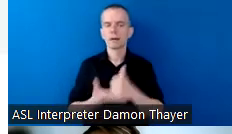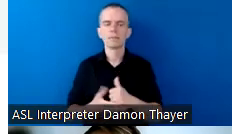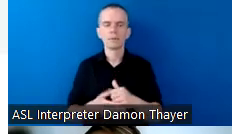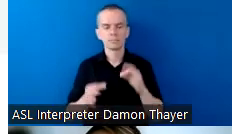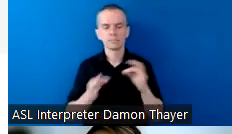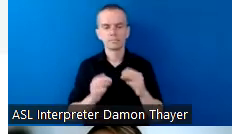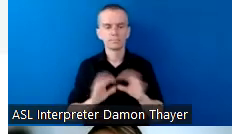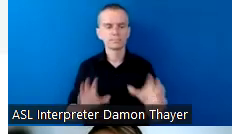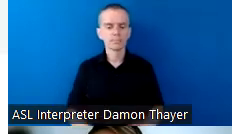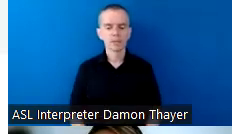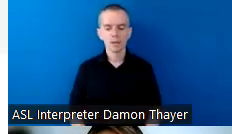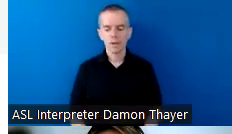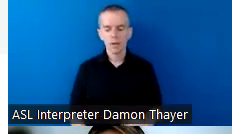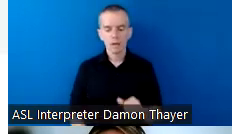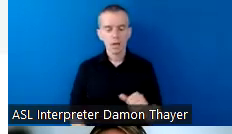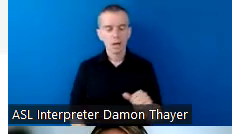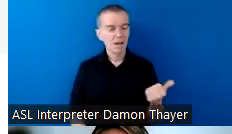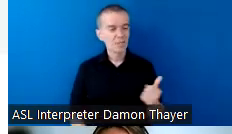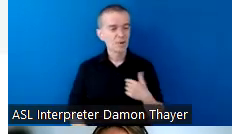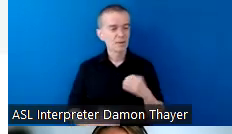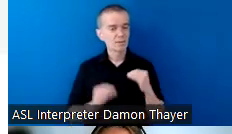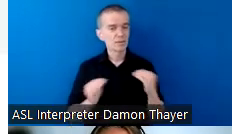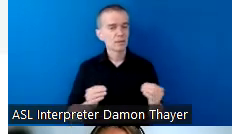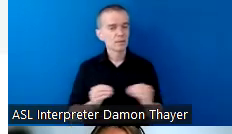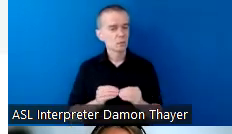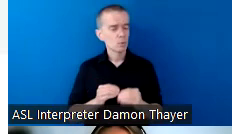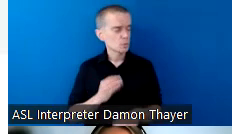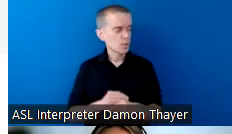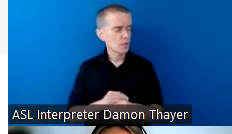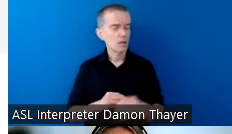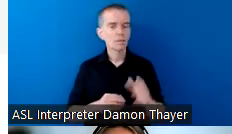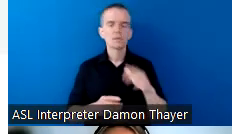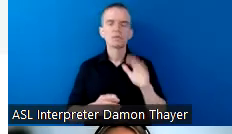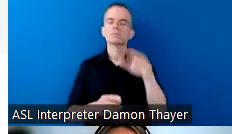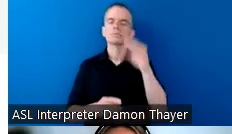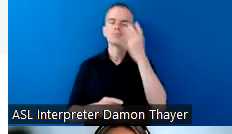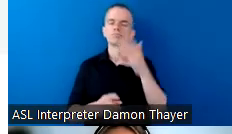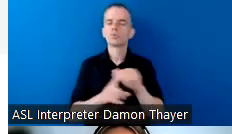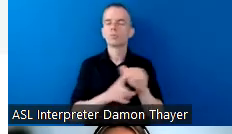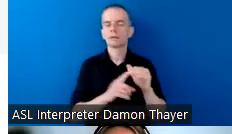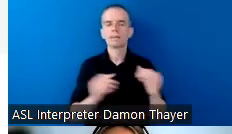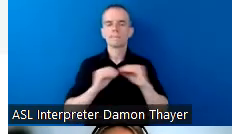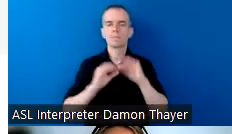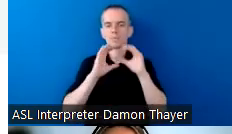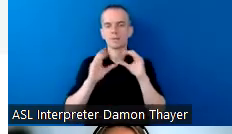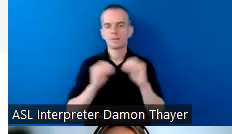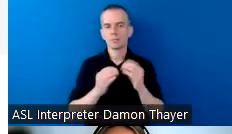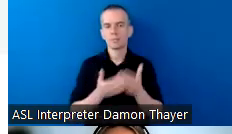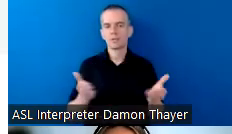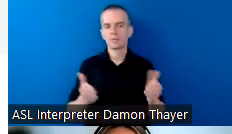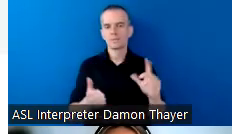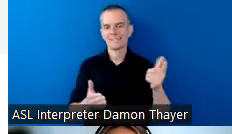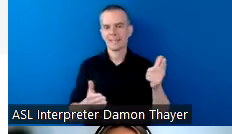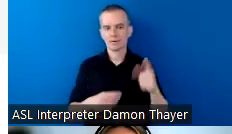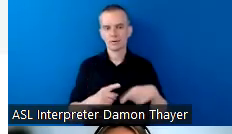Other than that, I don't have anything else to add to that. Just want to remind you, we'll have a lot more communications and materials coming out regarding